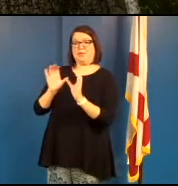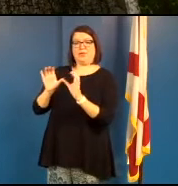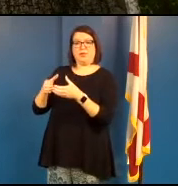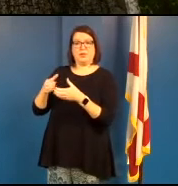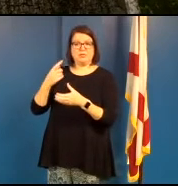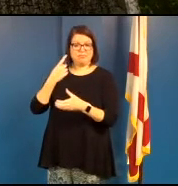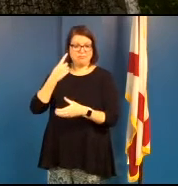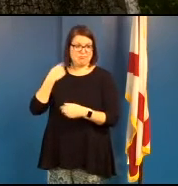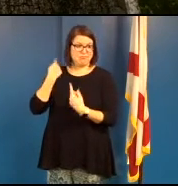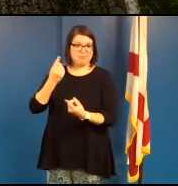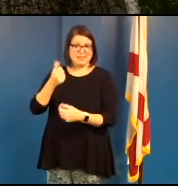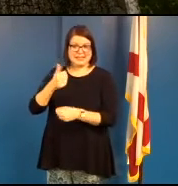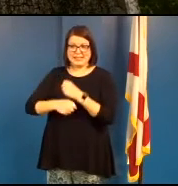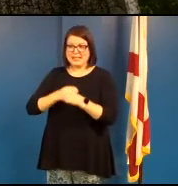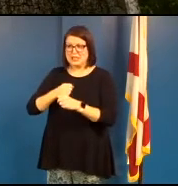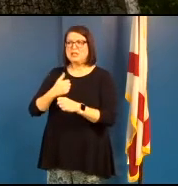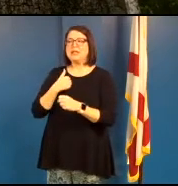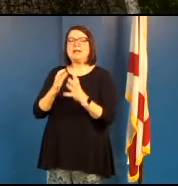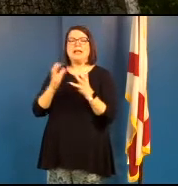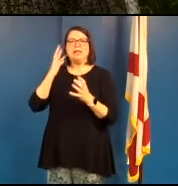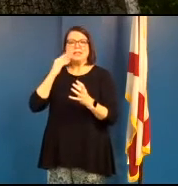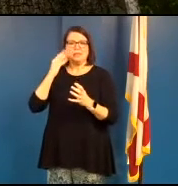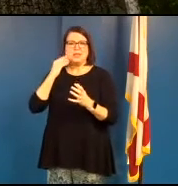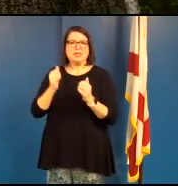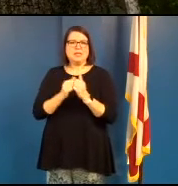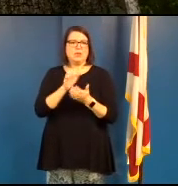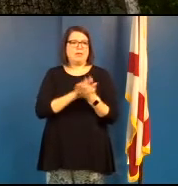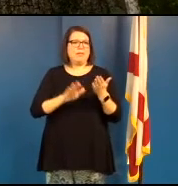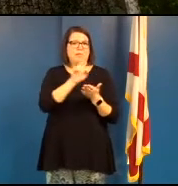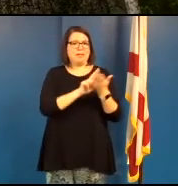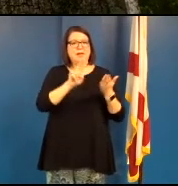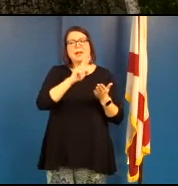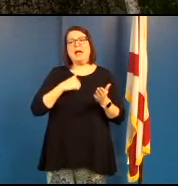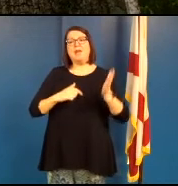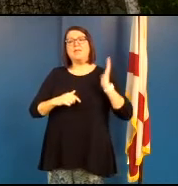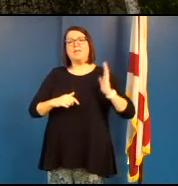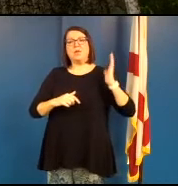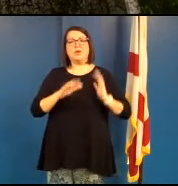bit of experience in the higher education realm. I'm a former student body president at FSU, so